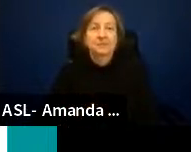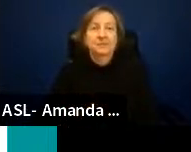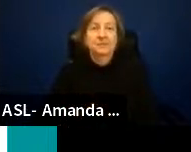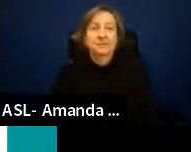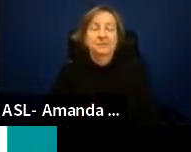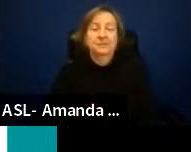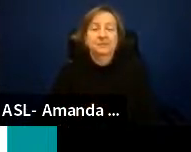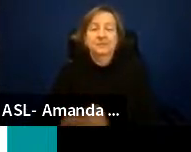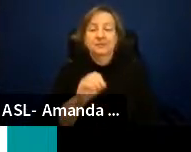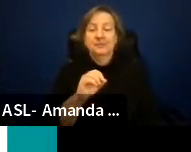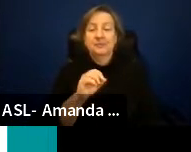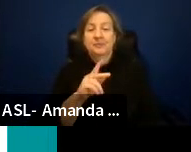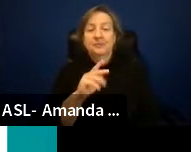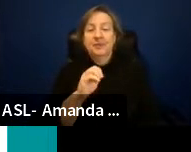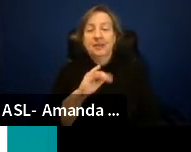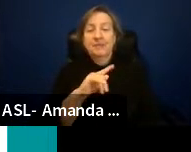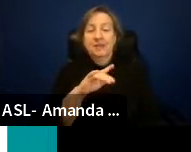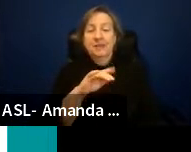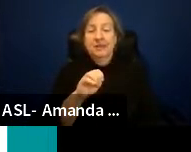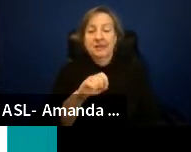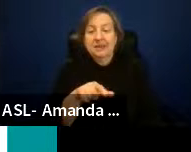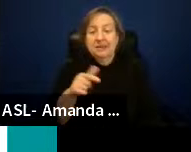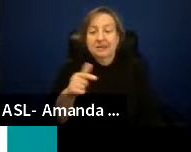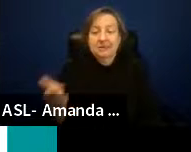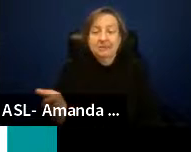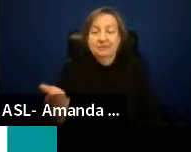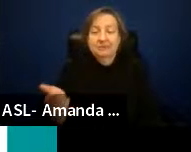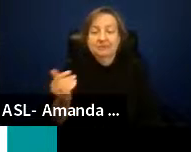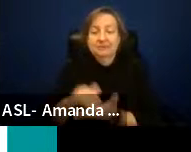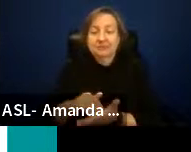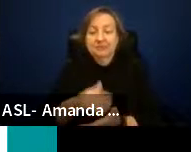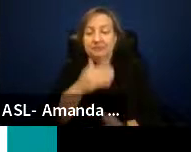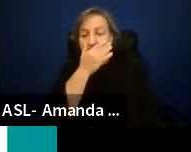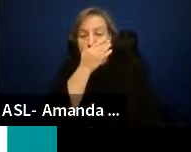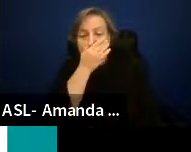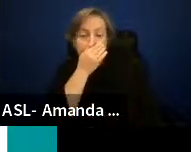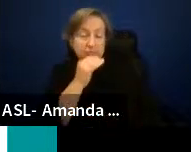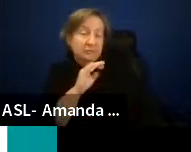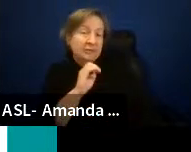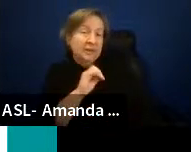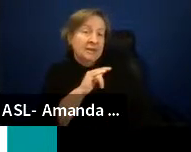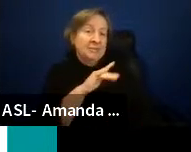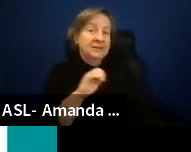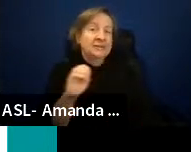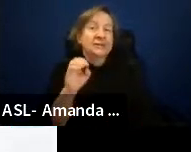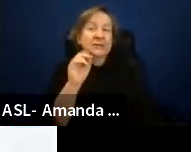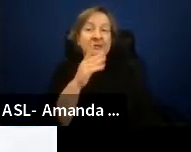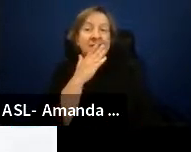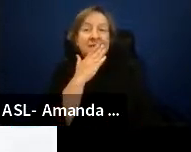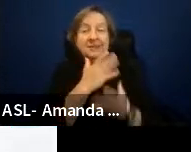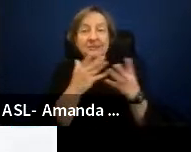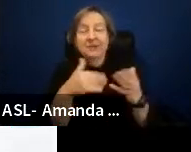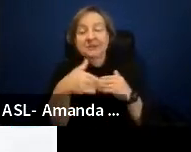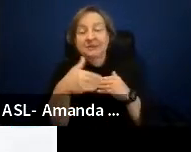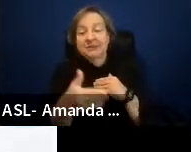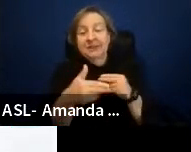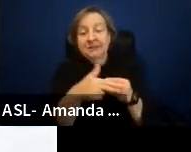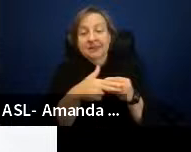All right, Emily, I'm gonna turn it back over to you. All right, thanks so much. Next slide, please.